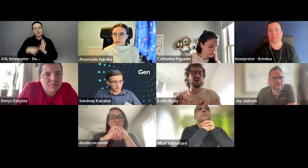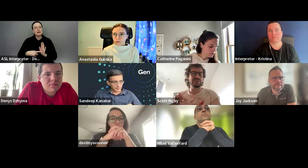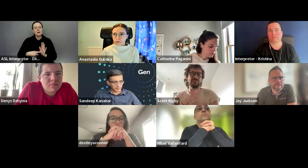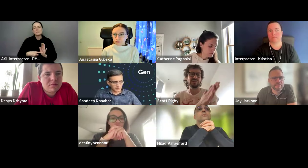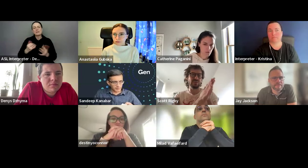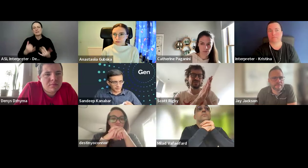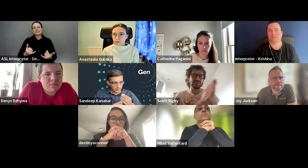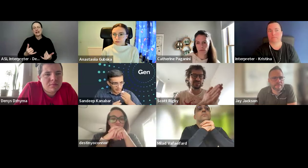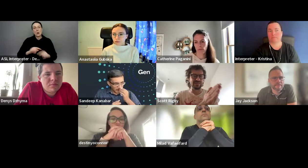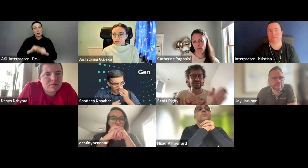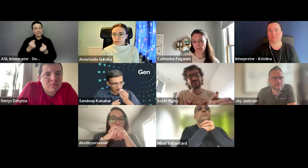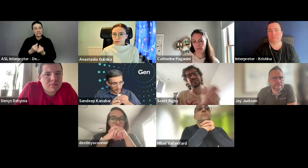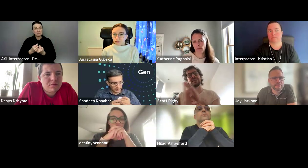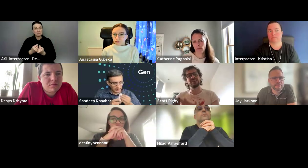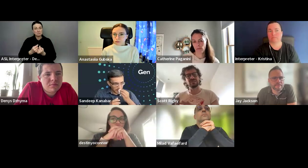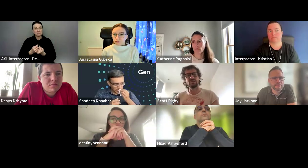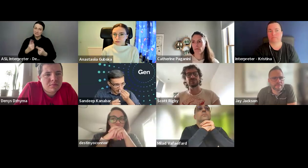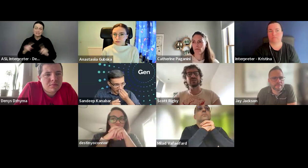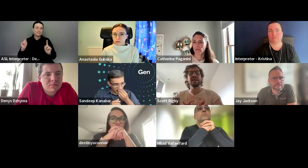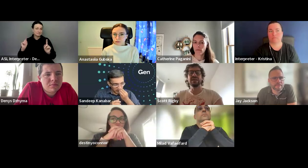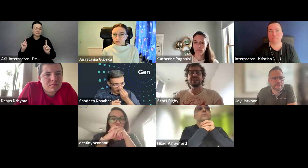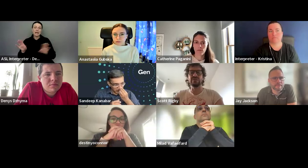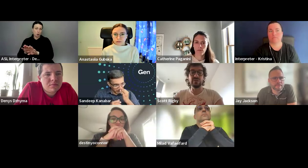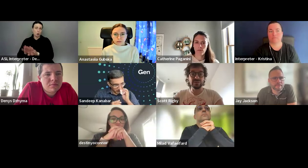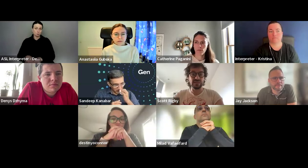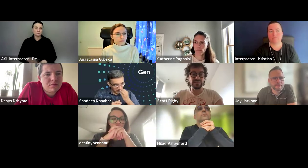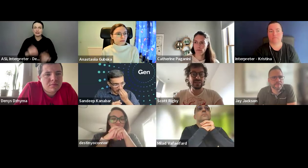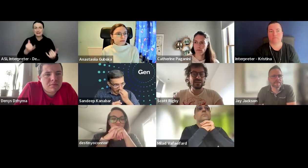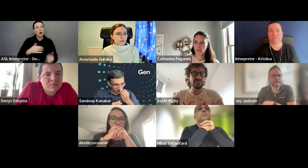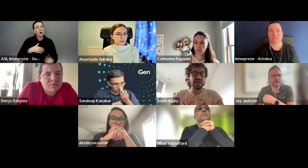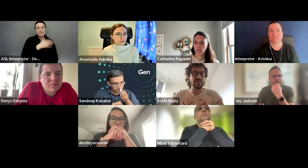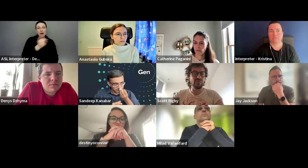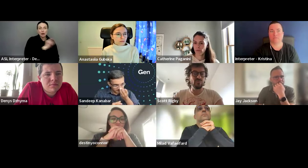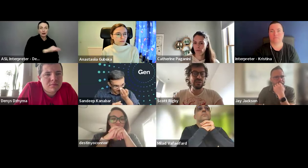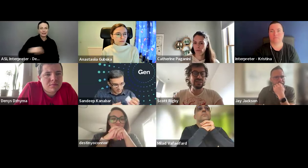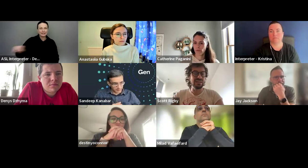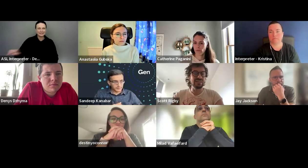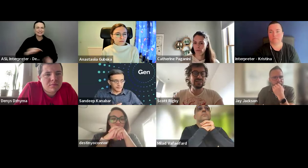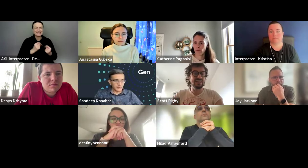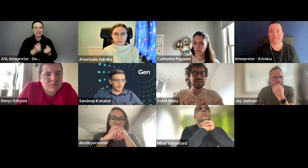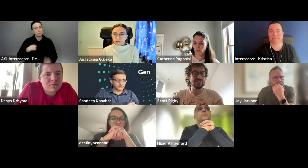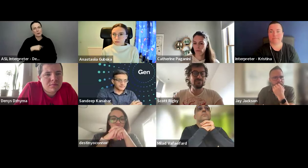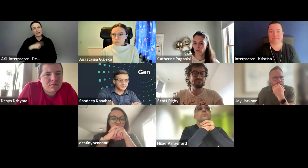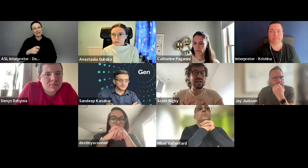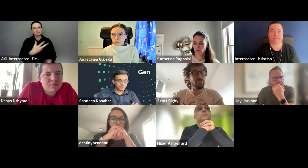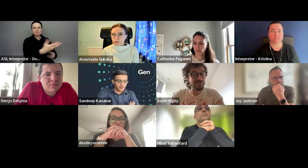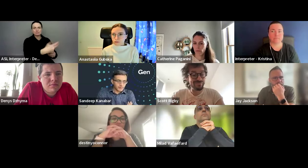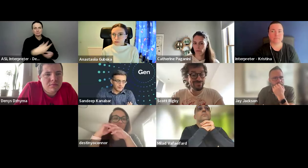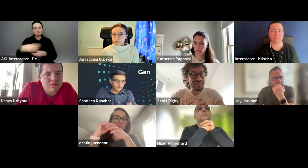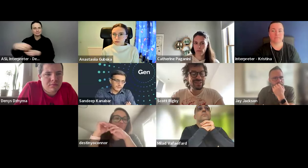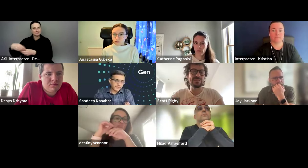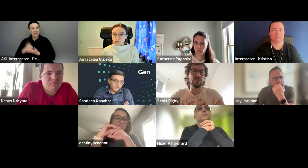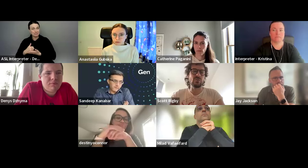is now a team that was that succeeded and is closed. And now there are other teams that we need help